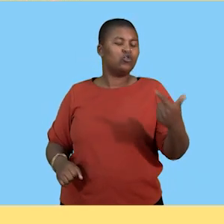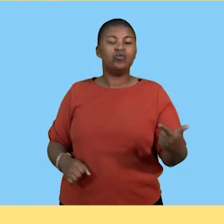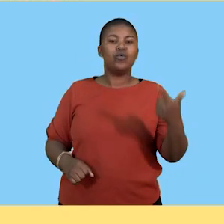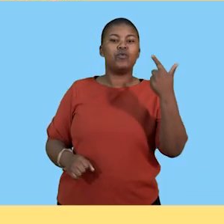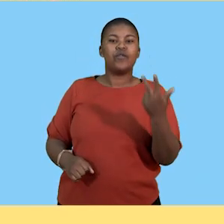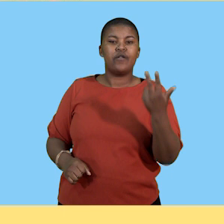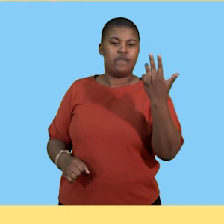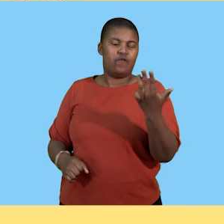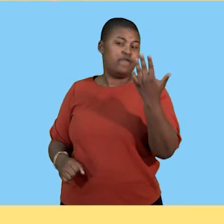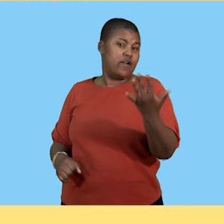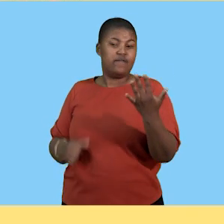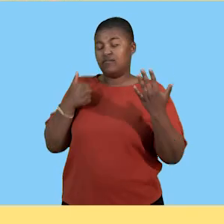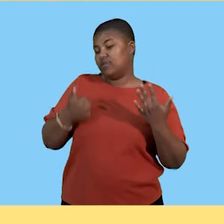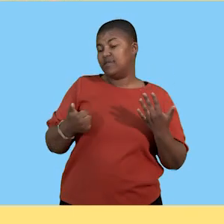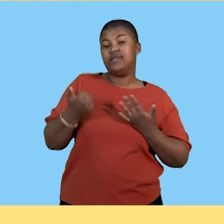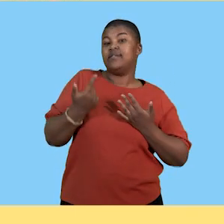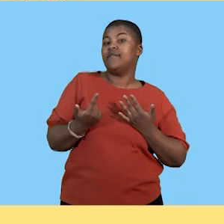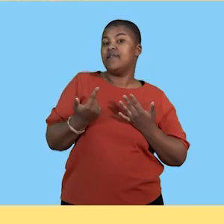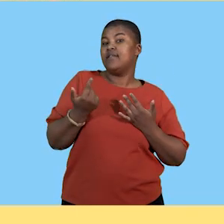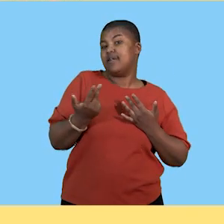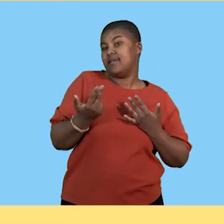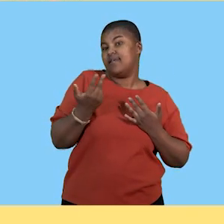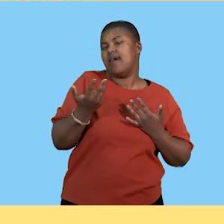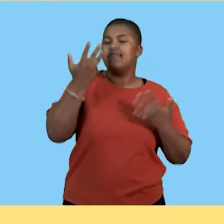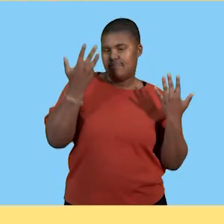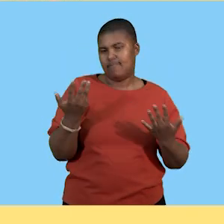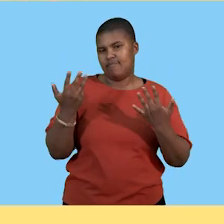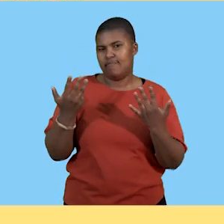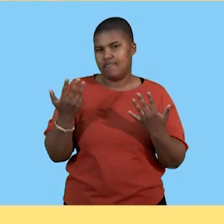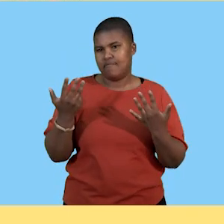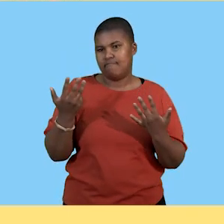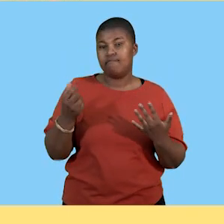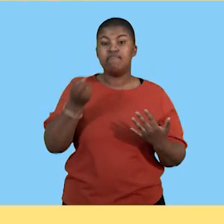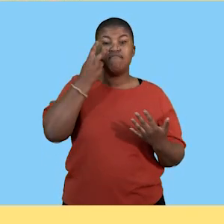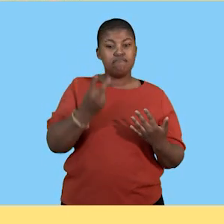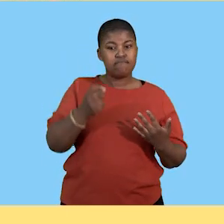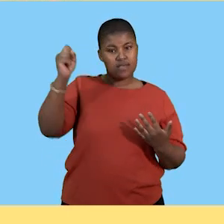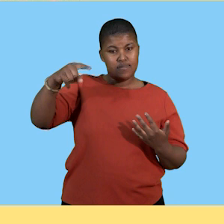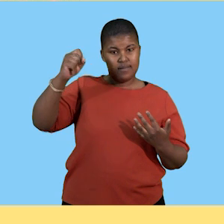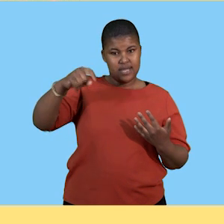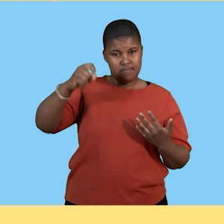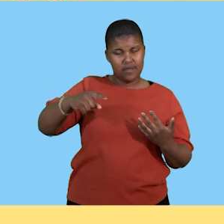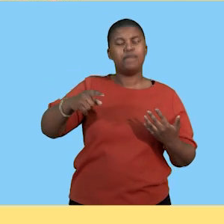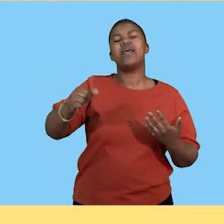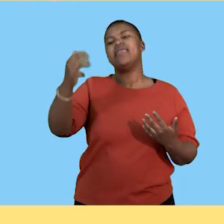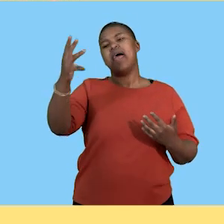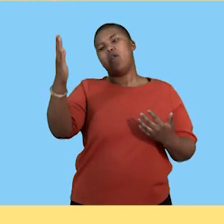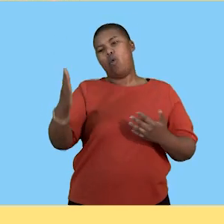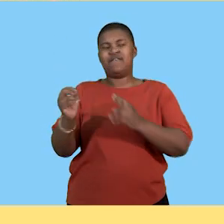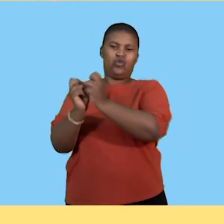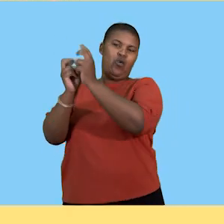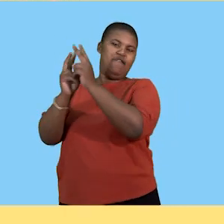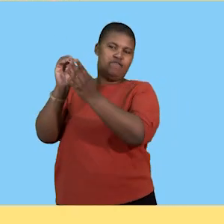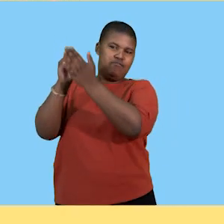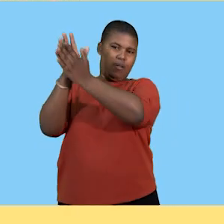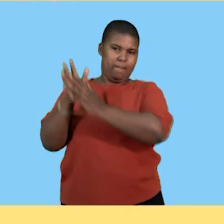1, 2, 3, 4, 5, 6, 7, 8, 9. So I'll come here. We had this asset